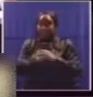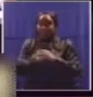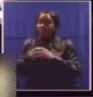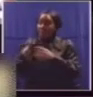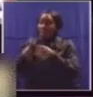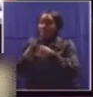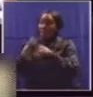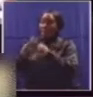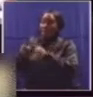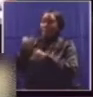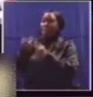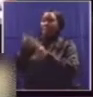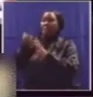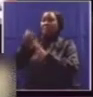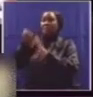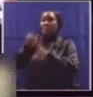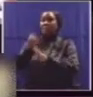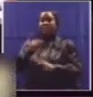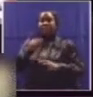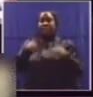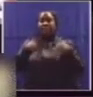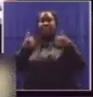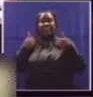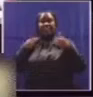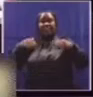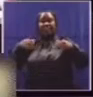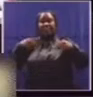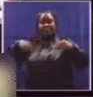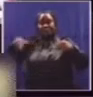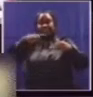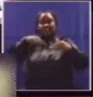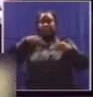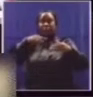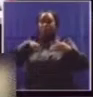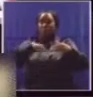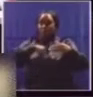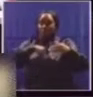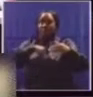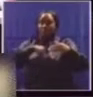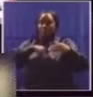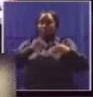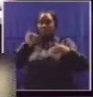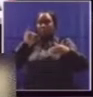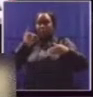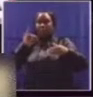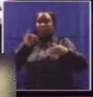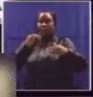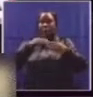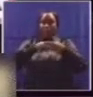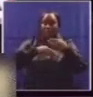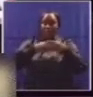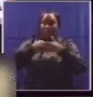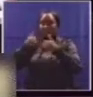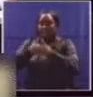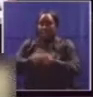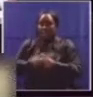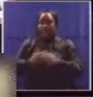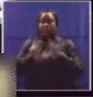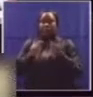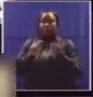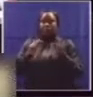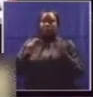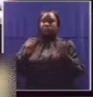fragmented, race-determined health system out of which we had to build a national, democratic, and equitable access to health